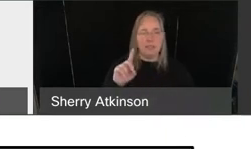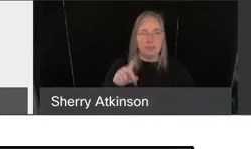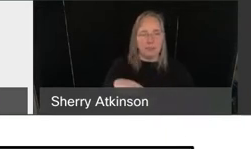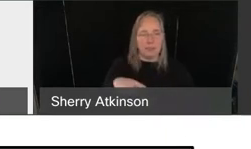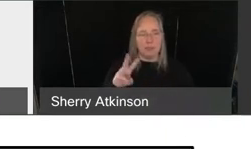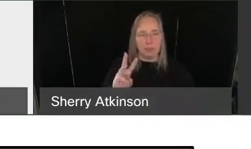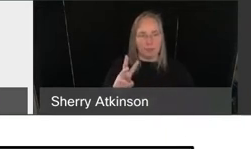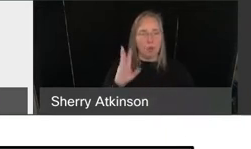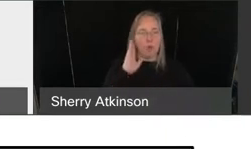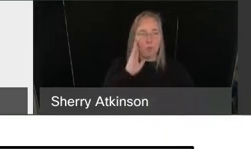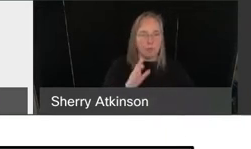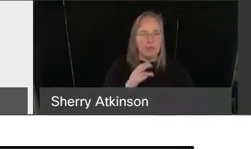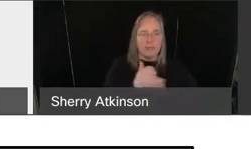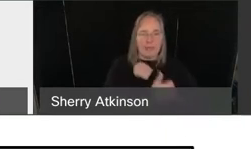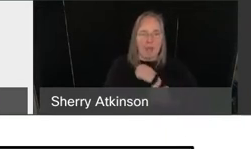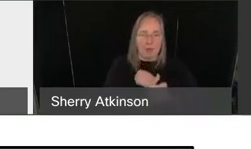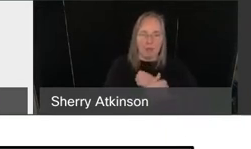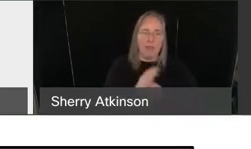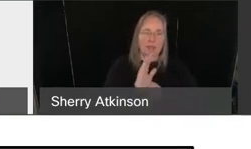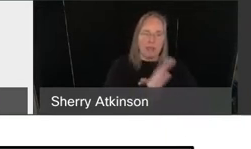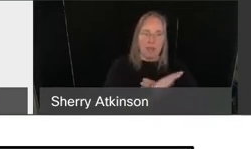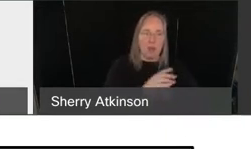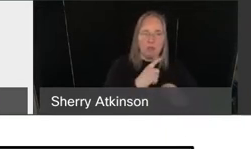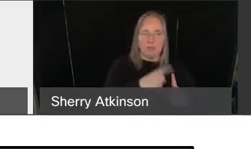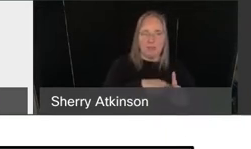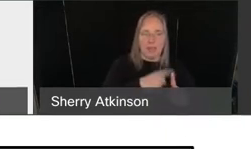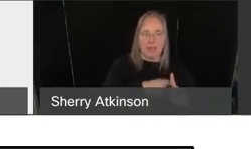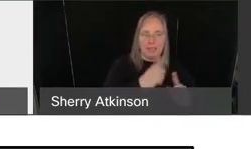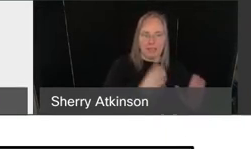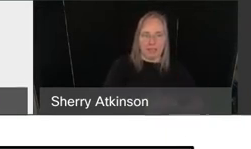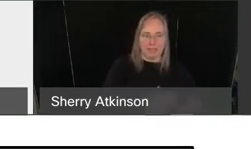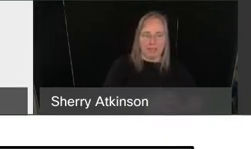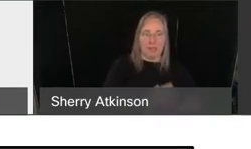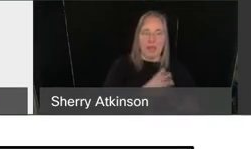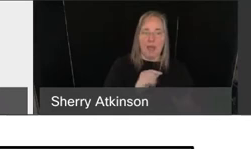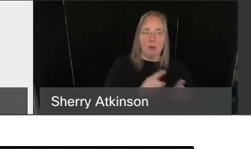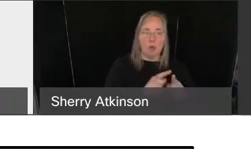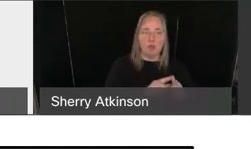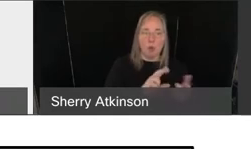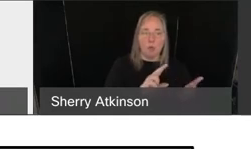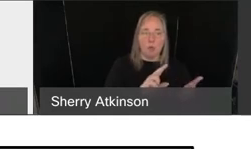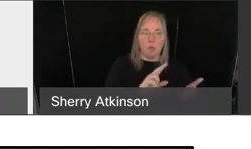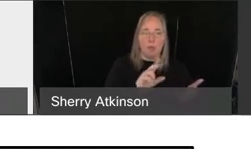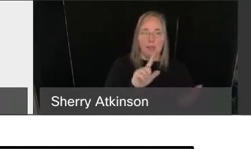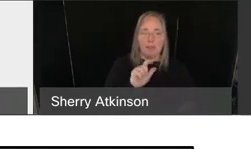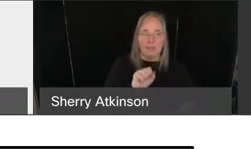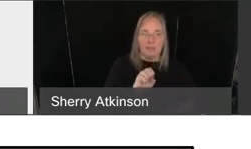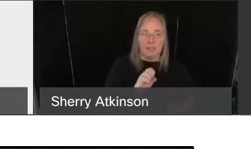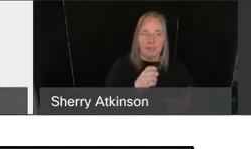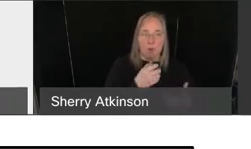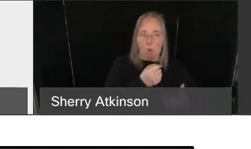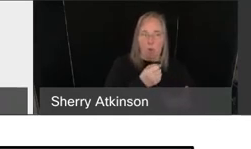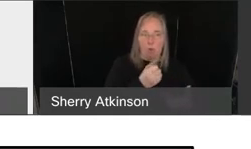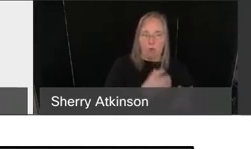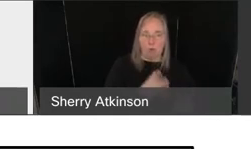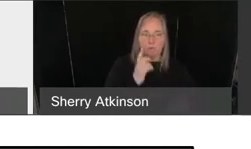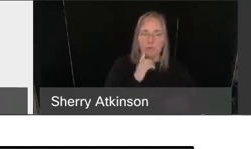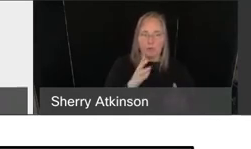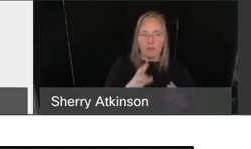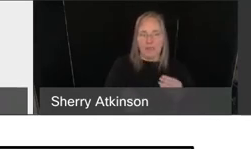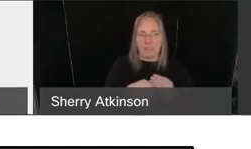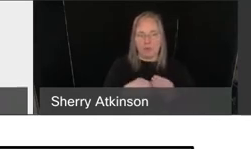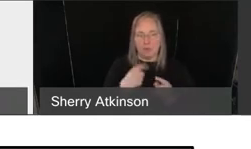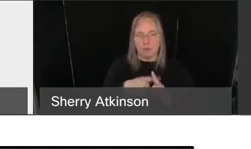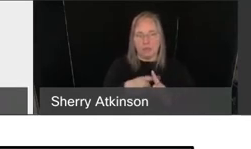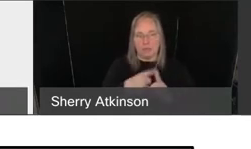would be the county's tenant and also leaseholder to the additional tenant in the